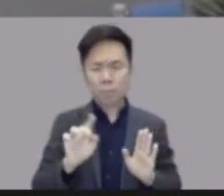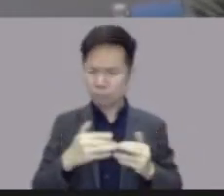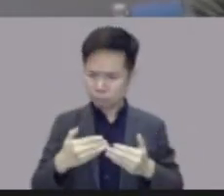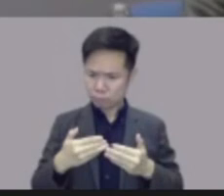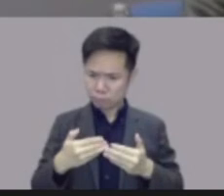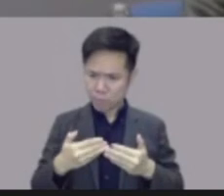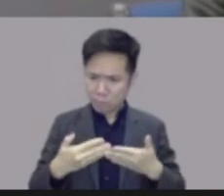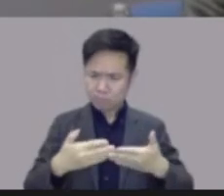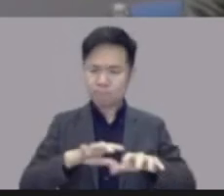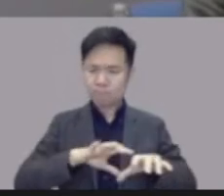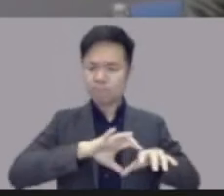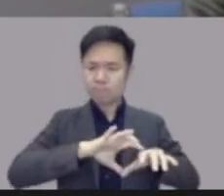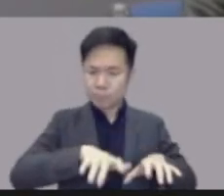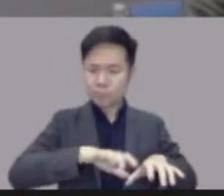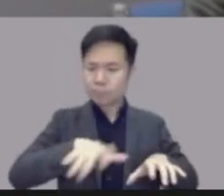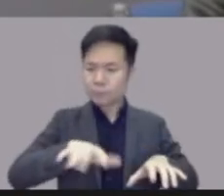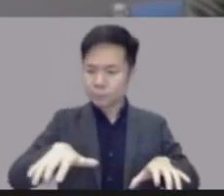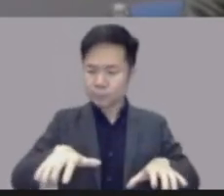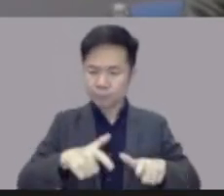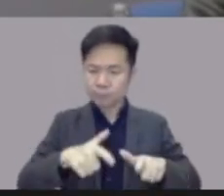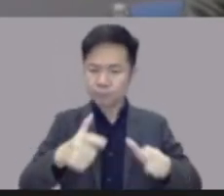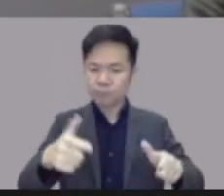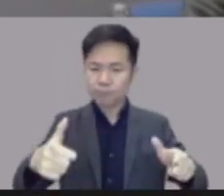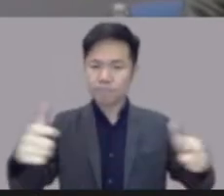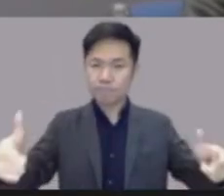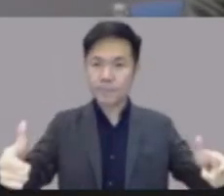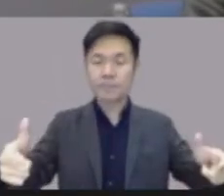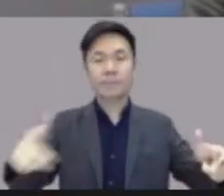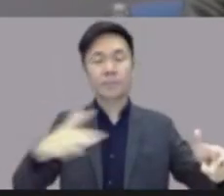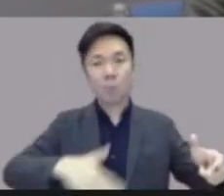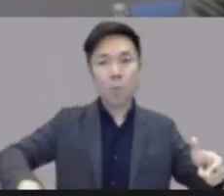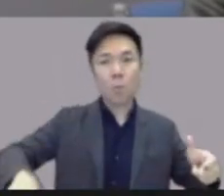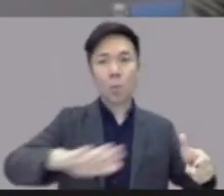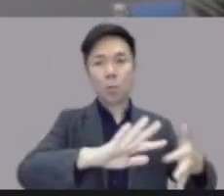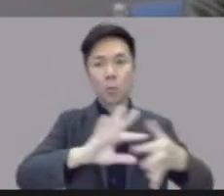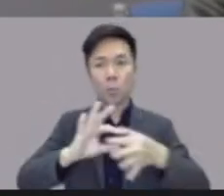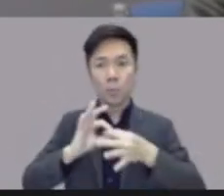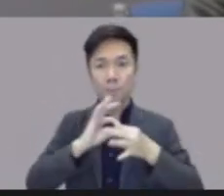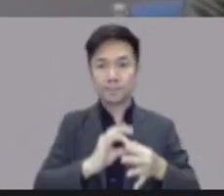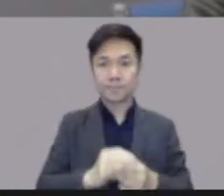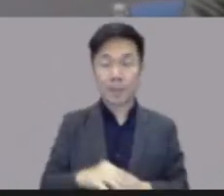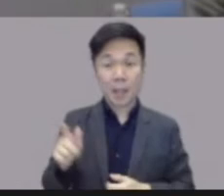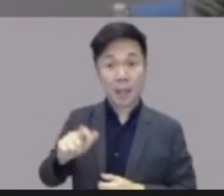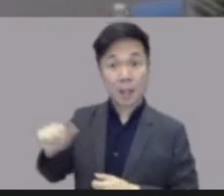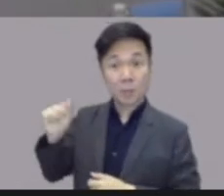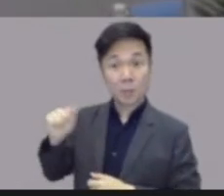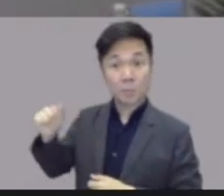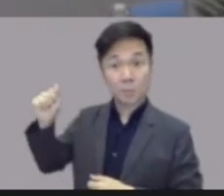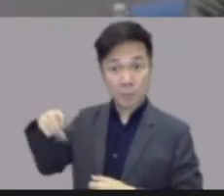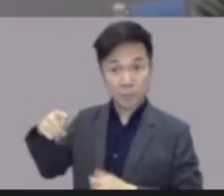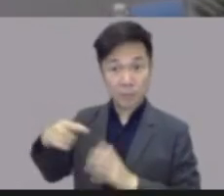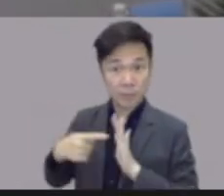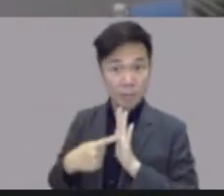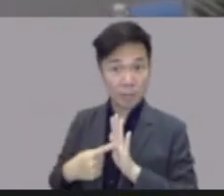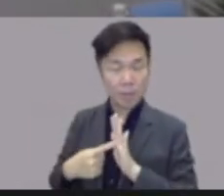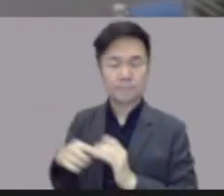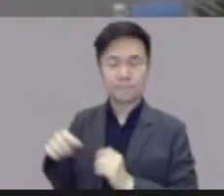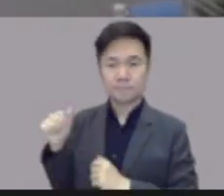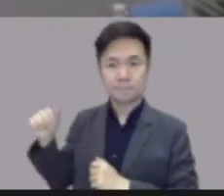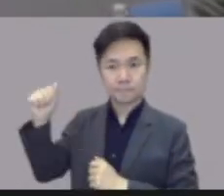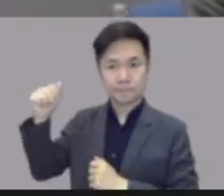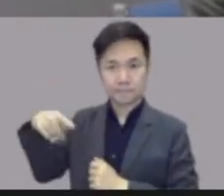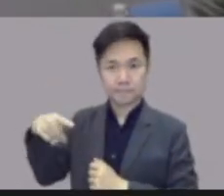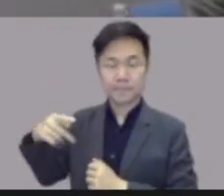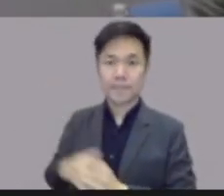level energy and Pacific has been a center of Rapid optimization increase of the numbers